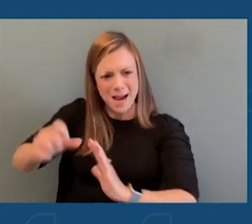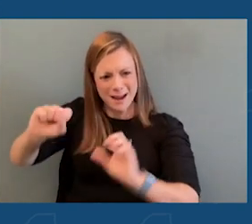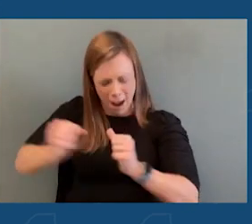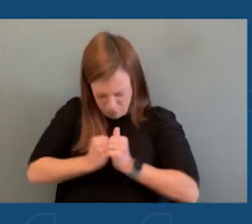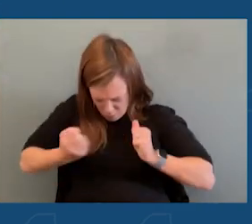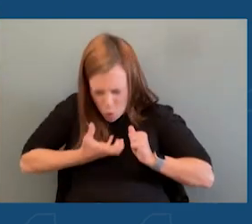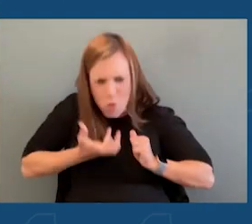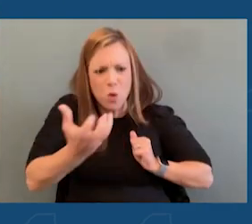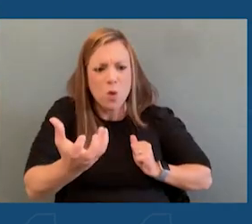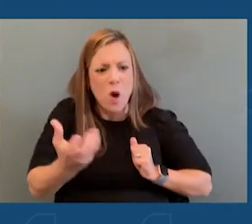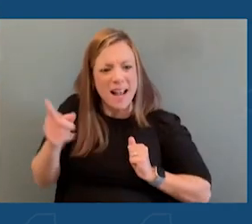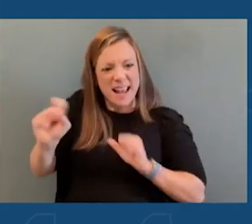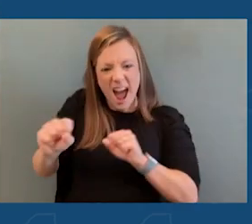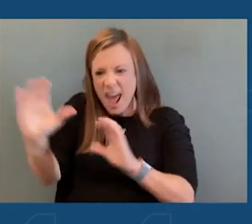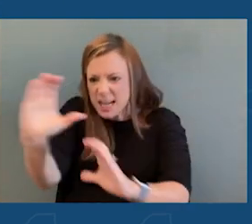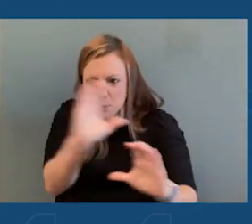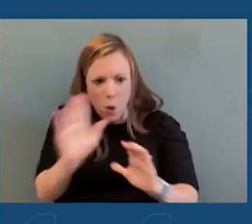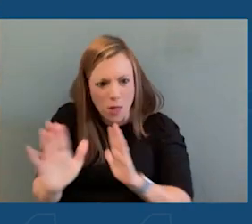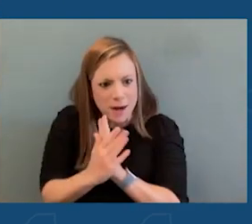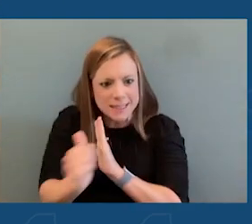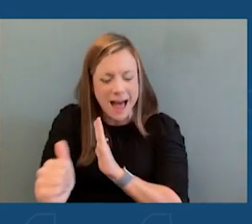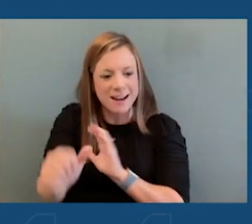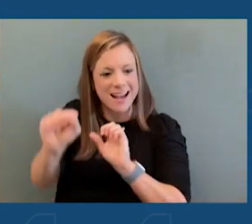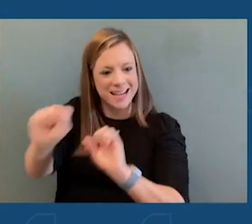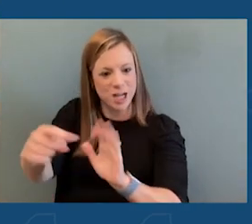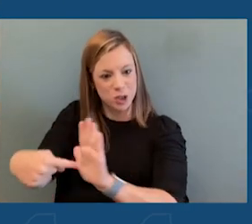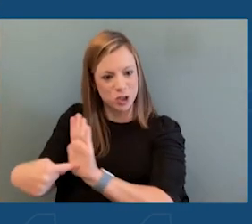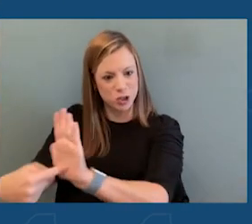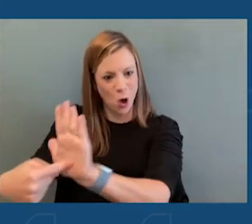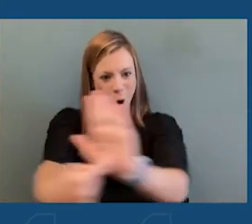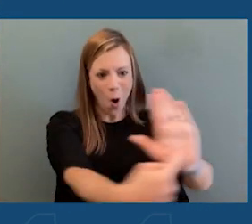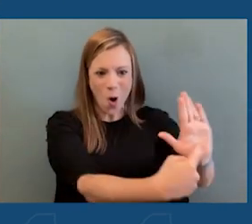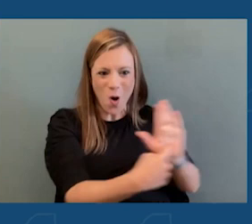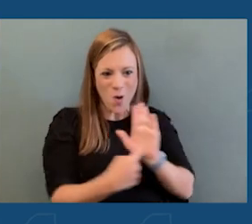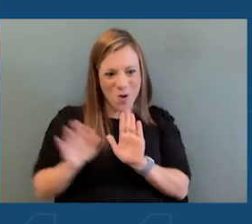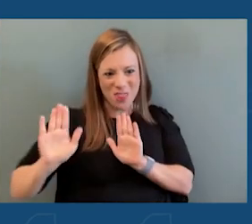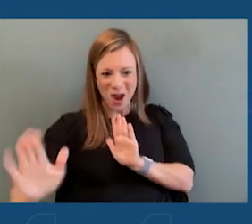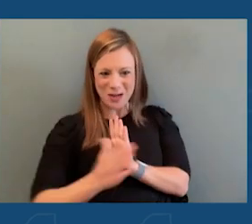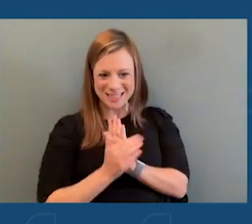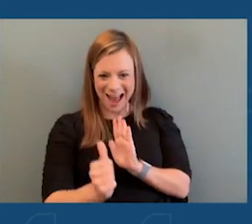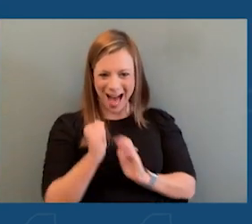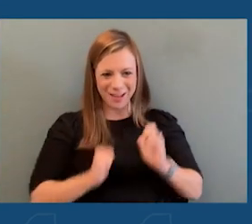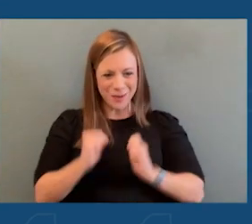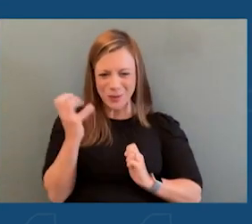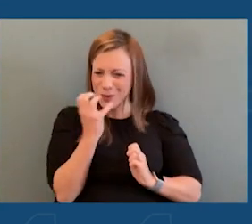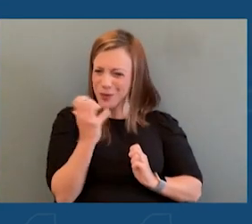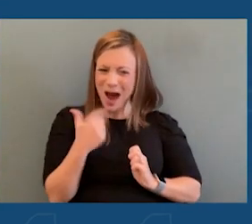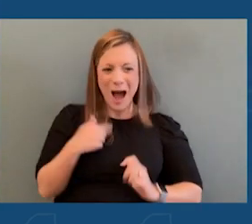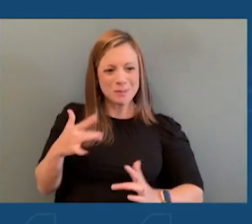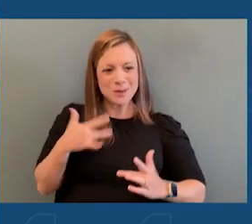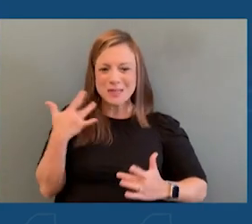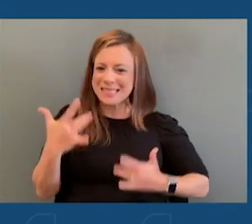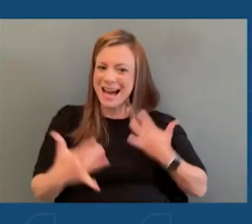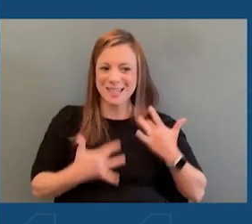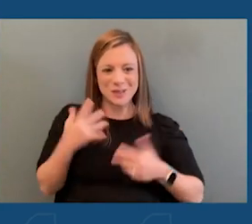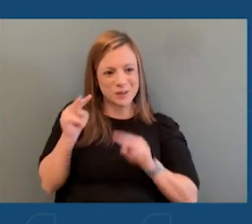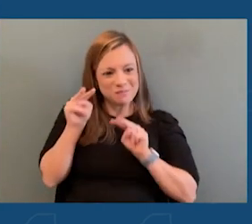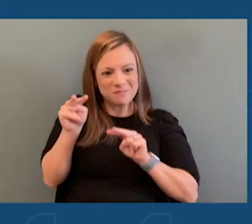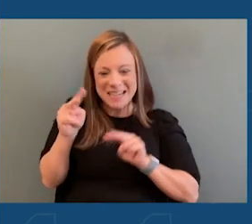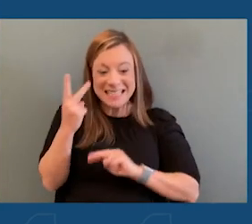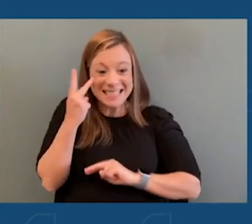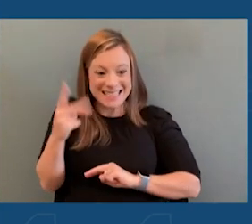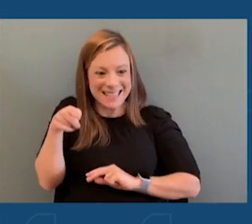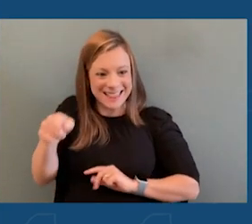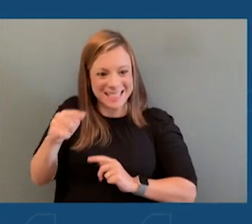talent, and can gift us with their talent. I'm so excited to see this building finally finished. I want to also take the opportunity to thank